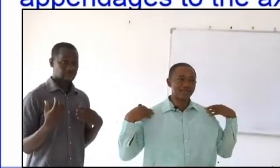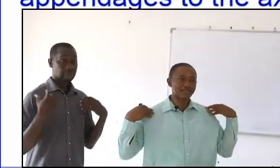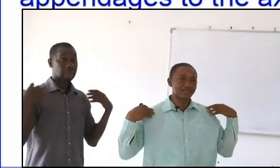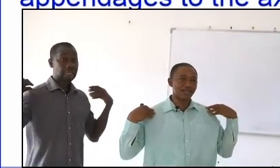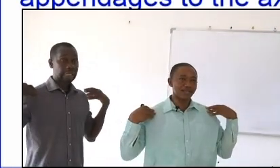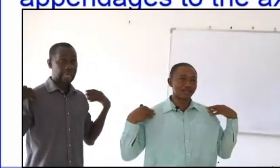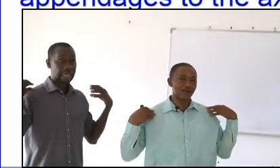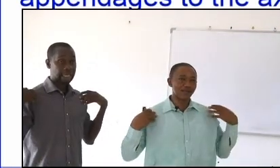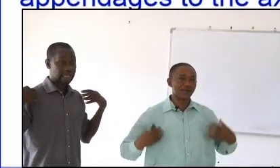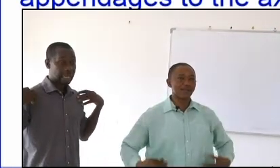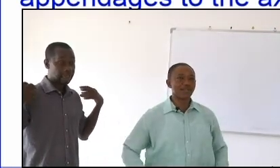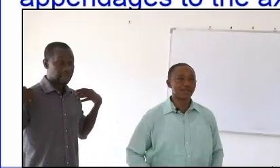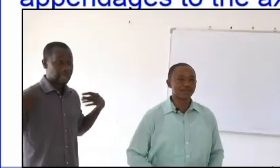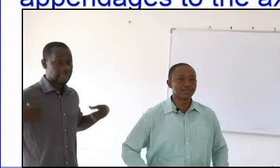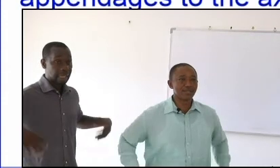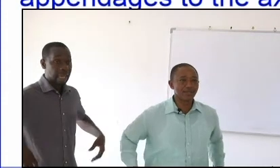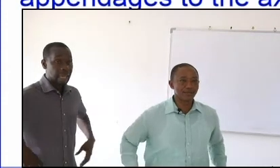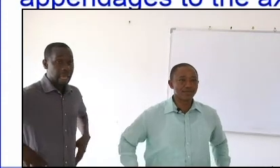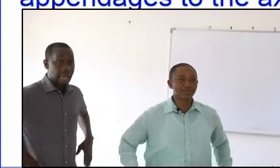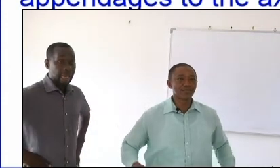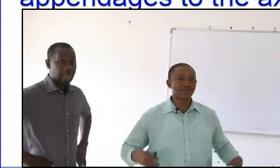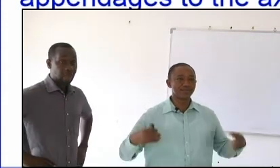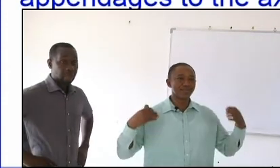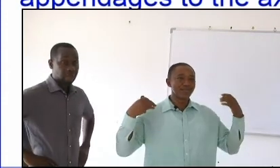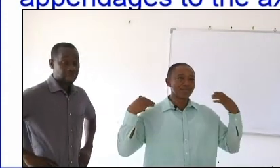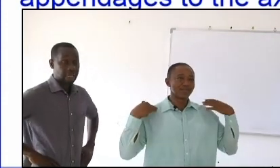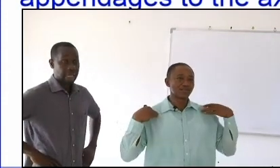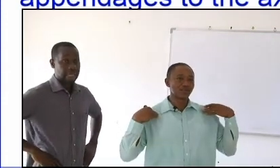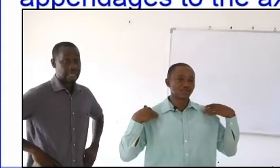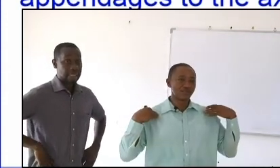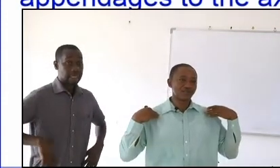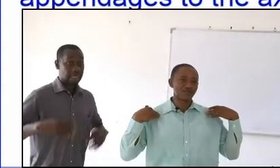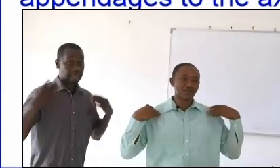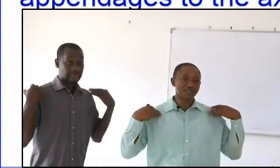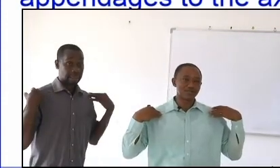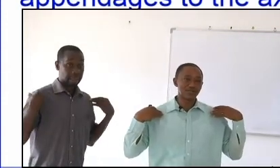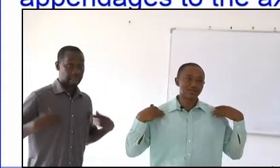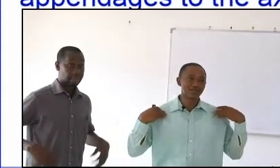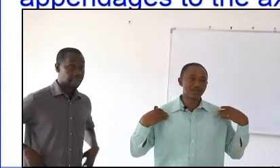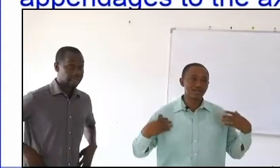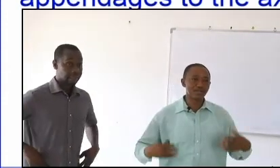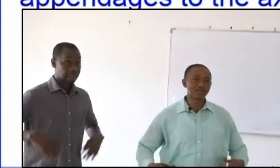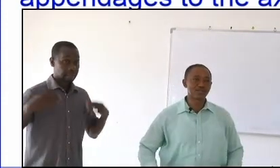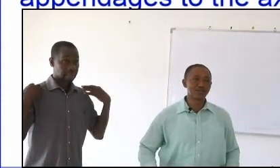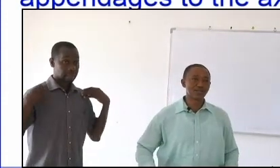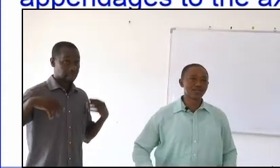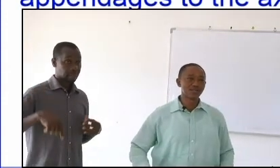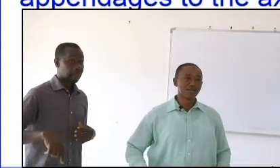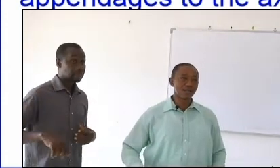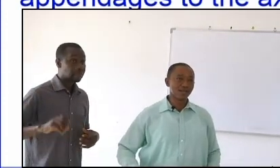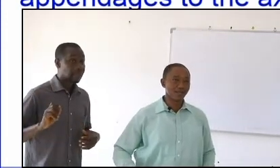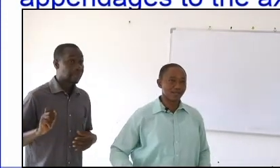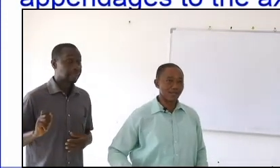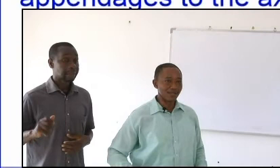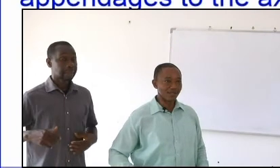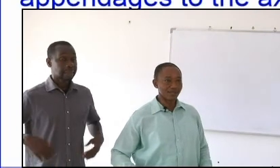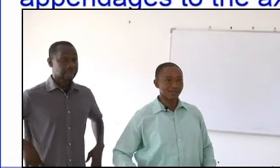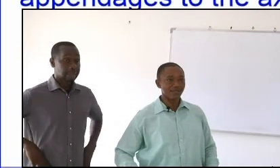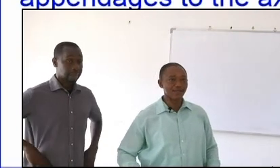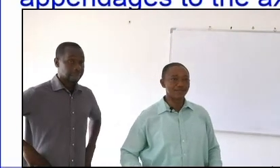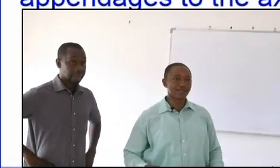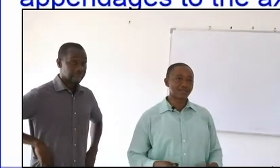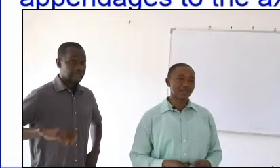have girdles at the top and the girdles at the bottom here. These ones we refer to as the pectoral, and this one